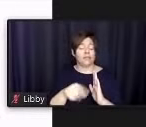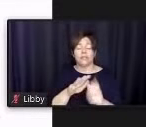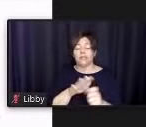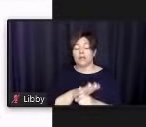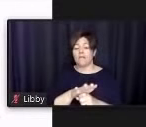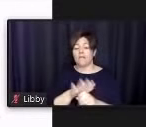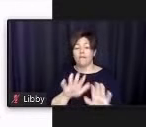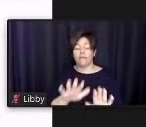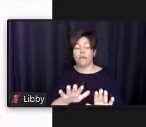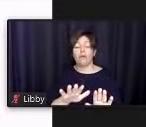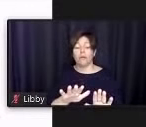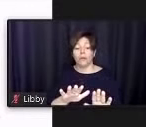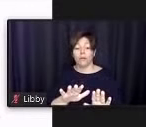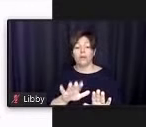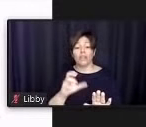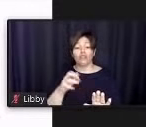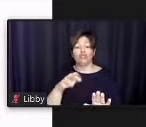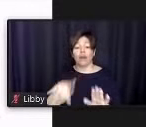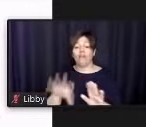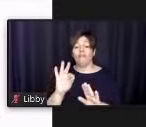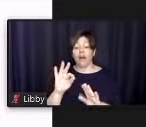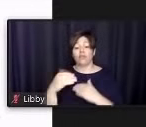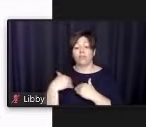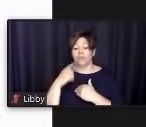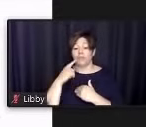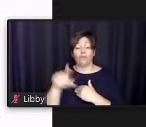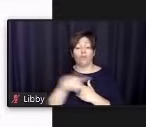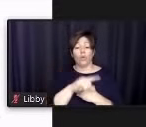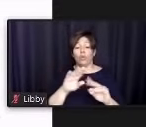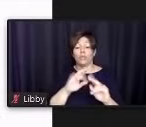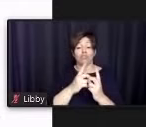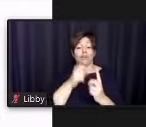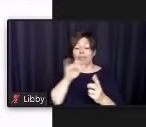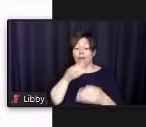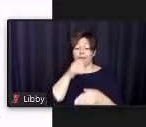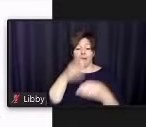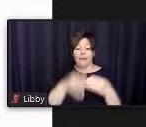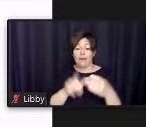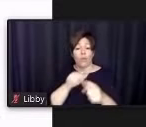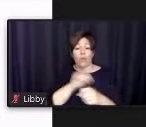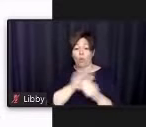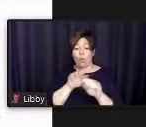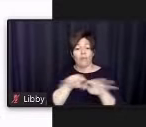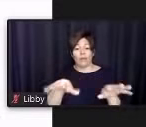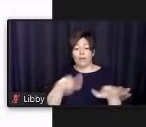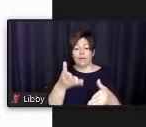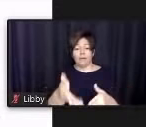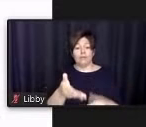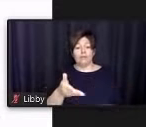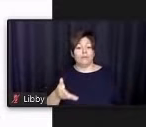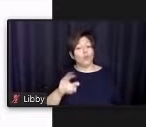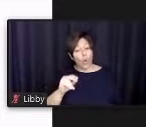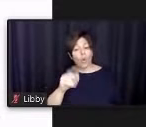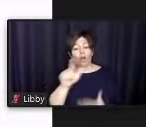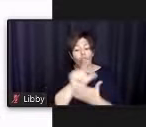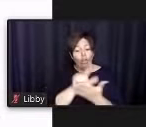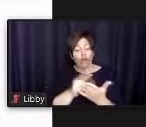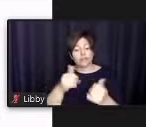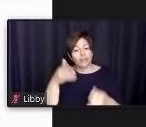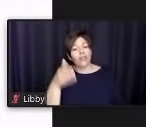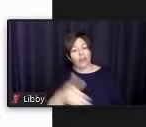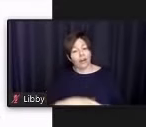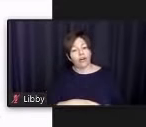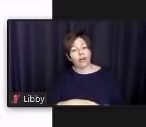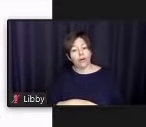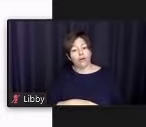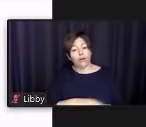find responsibility for your district does not end when COVID hits. It's still there. The law is still there. This law is still there. Keep